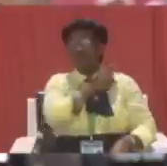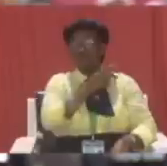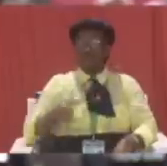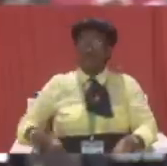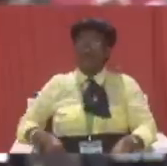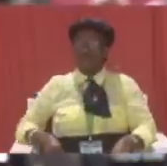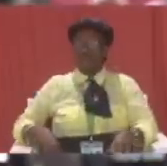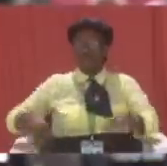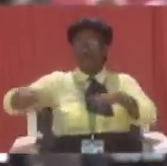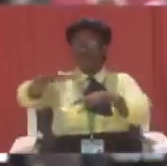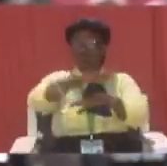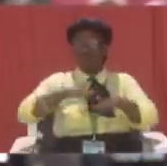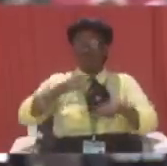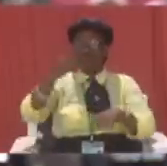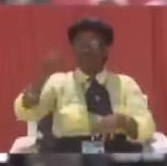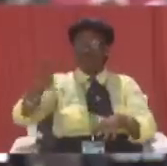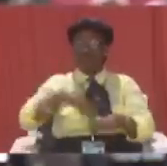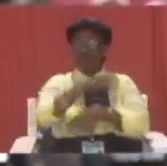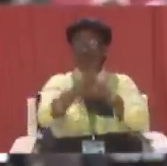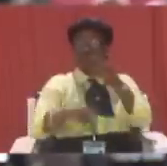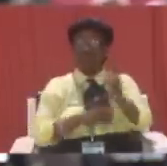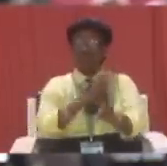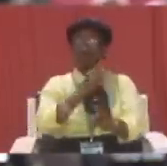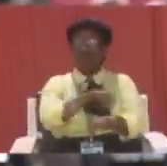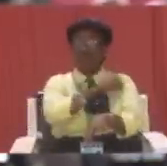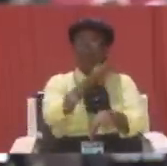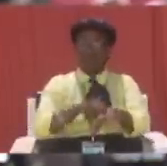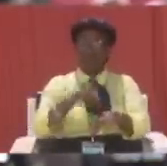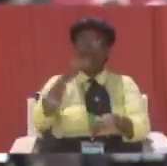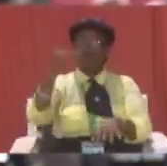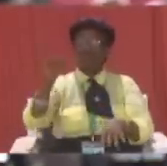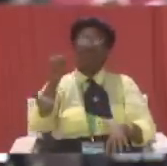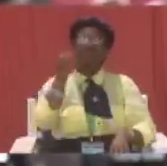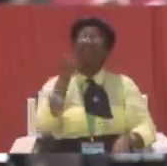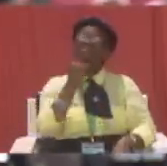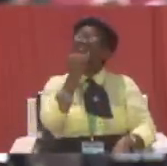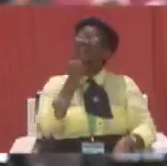whole nation of Israel.